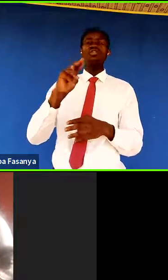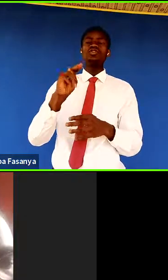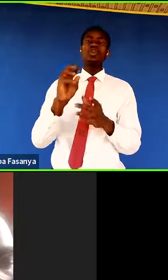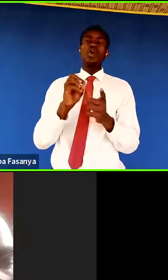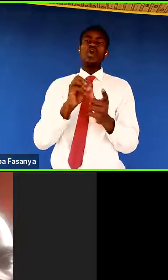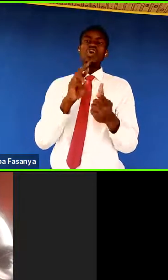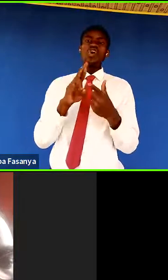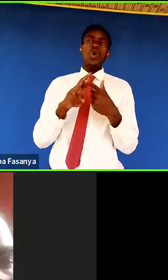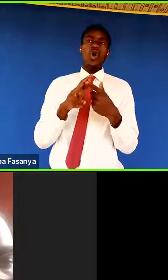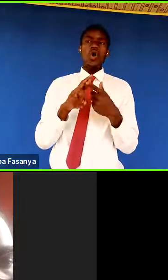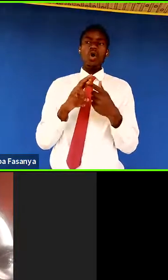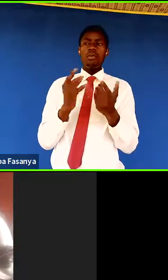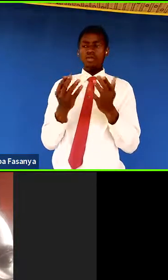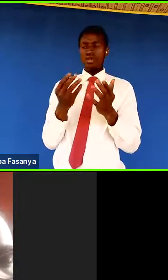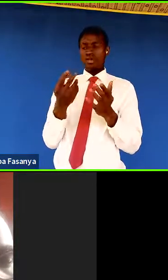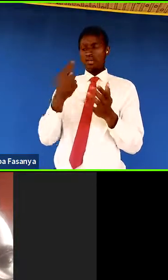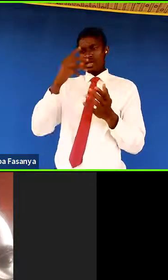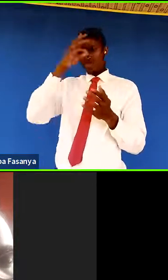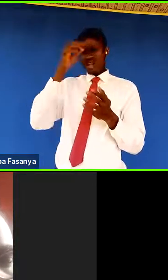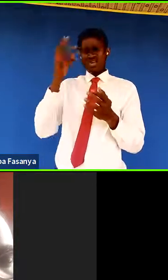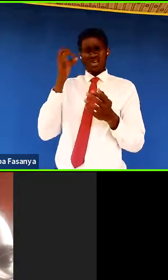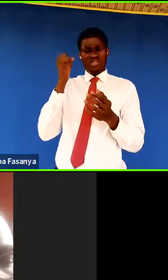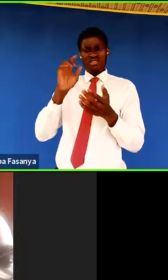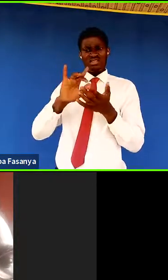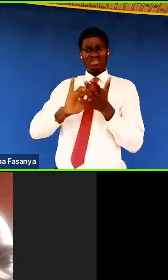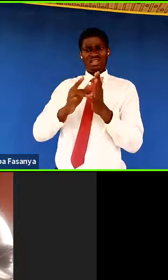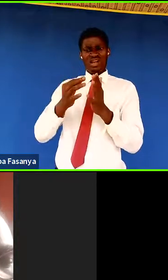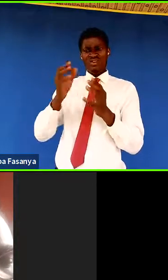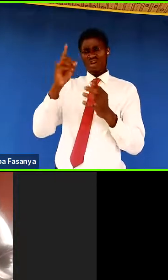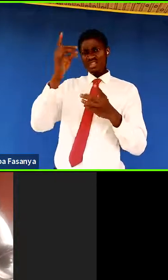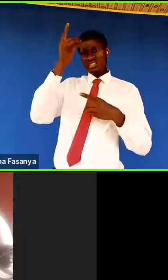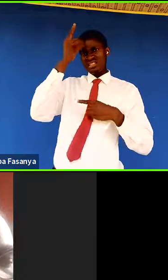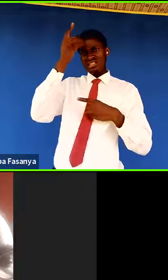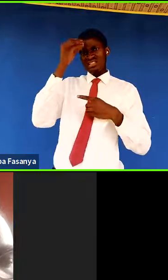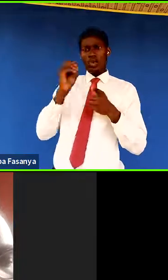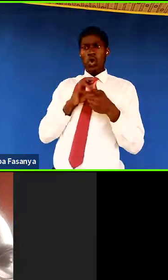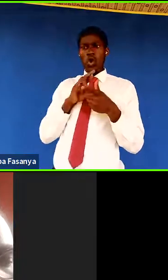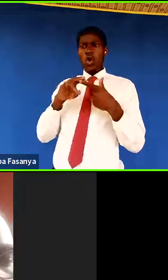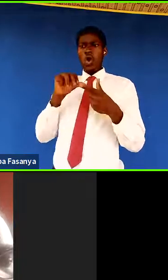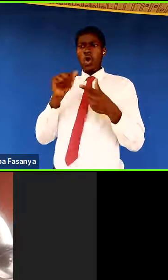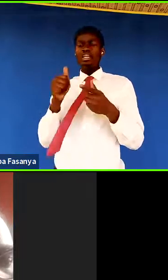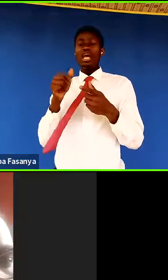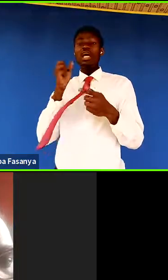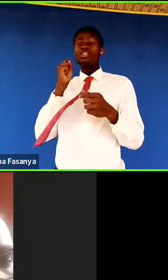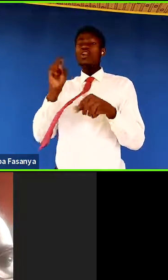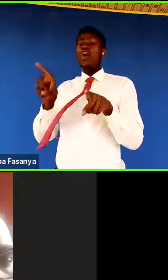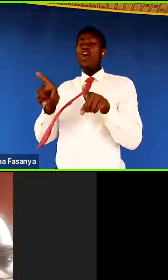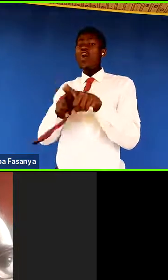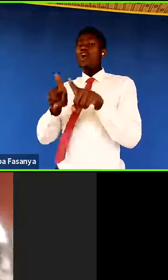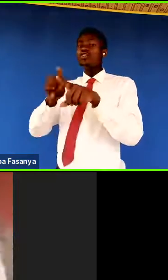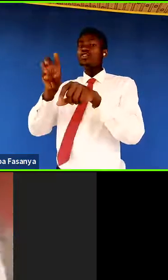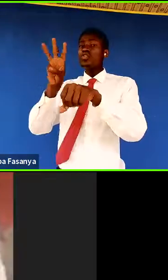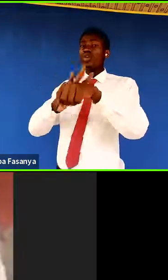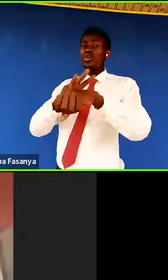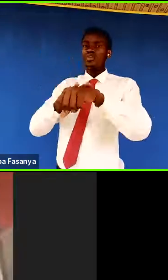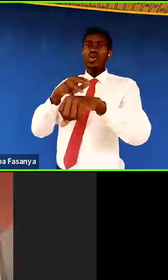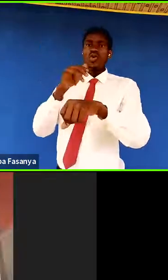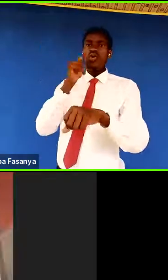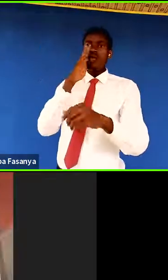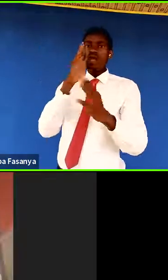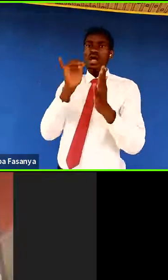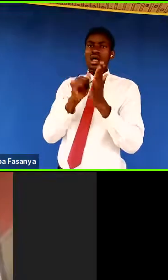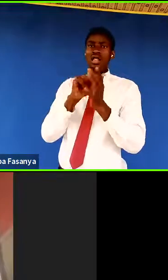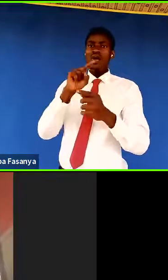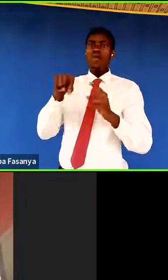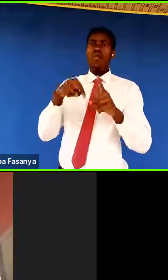disease or the other in time past, and she also cautioned women that when you have STDs and